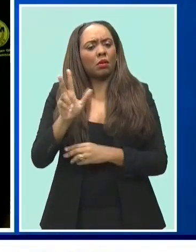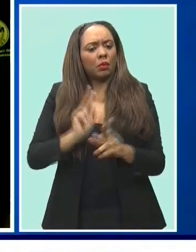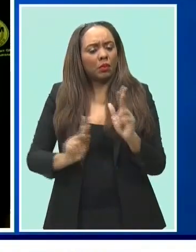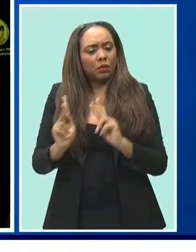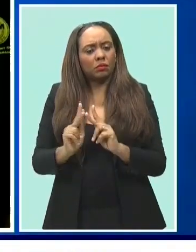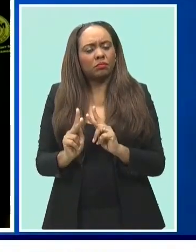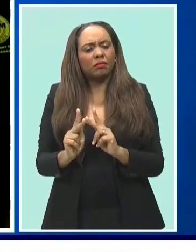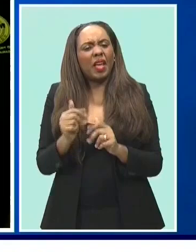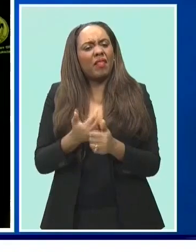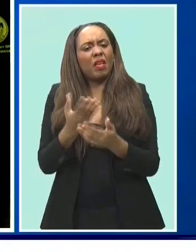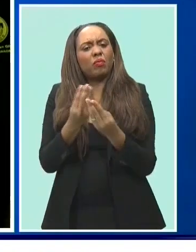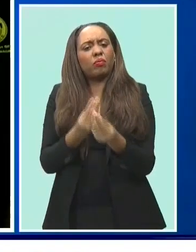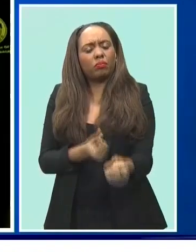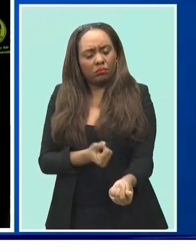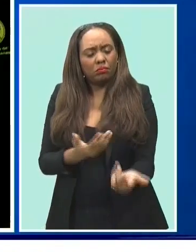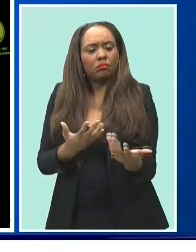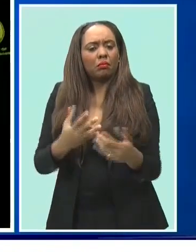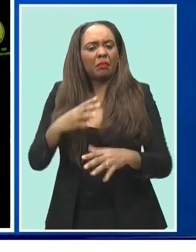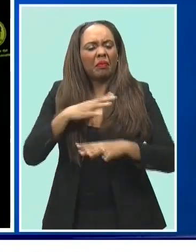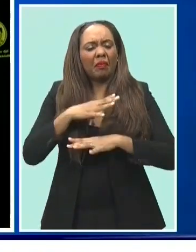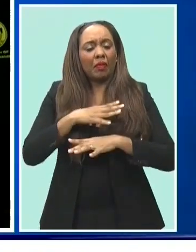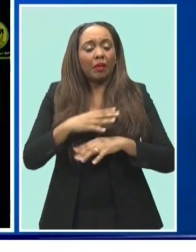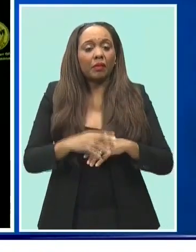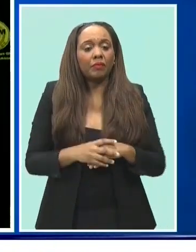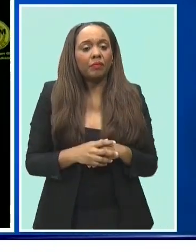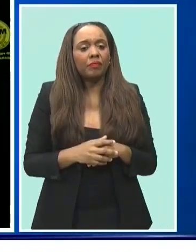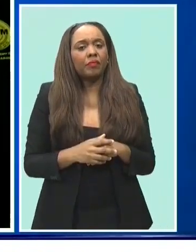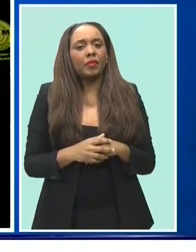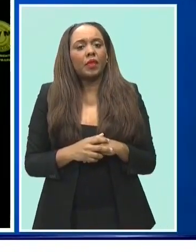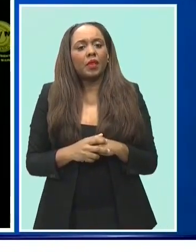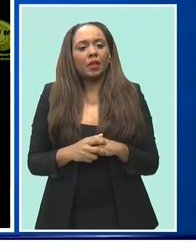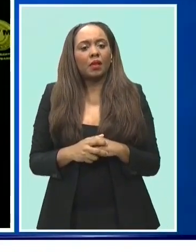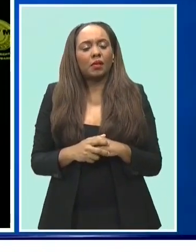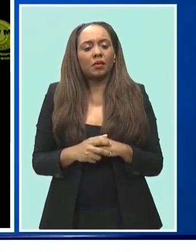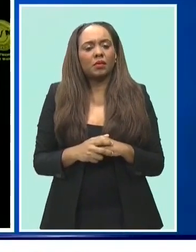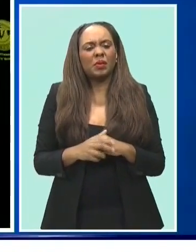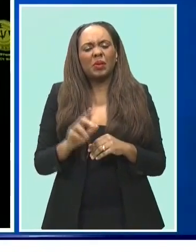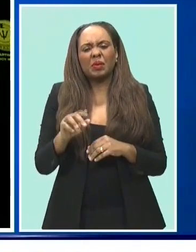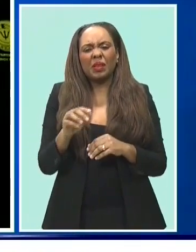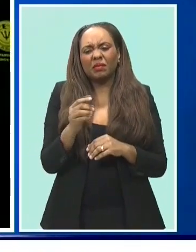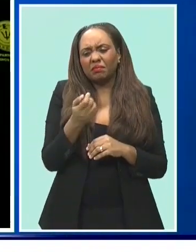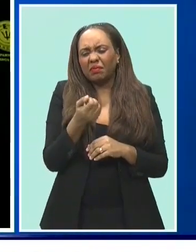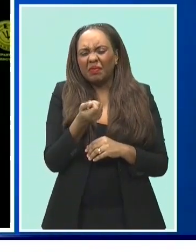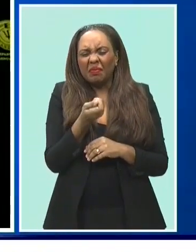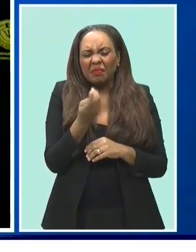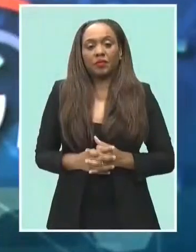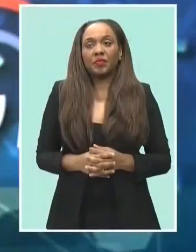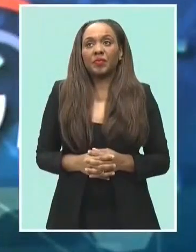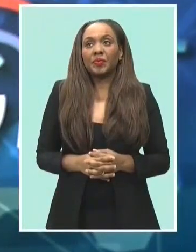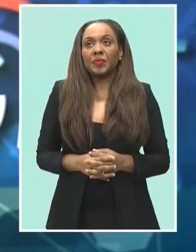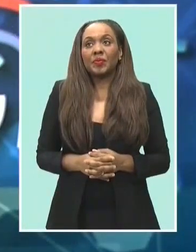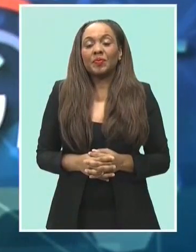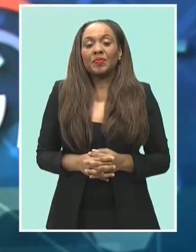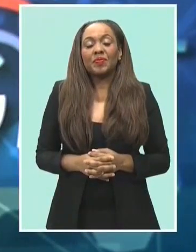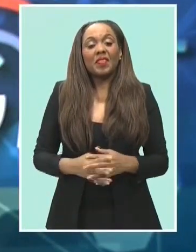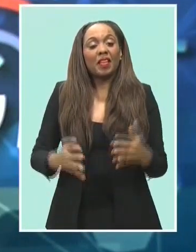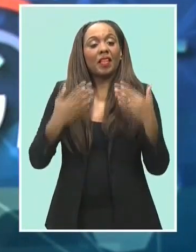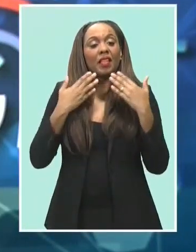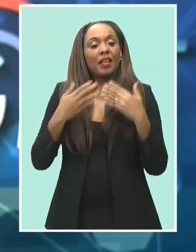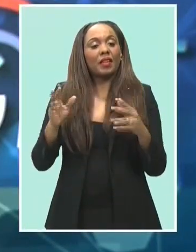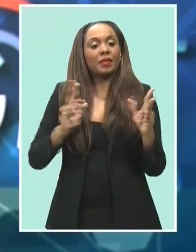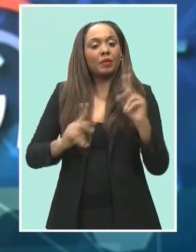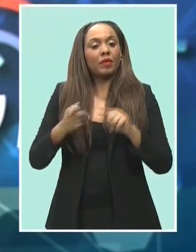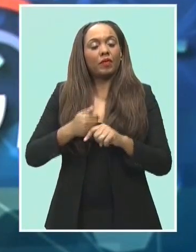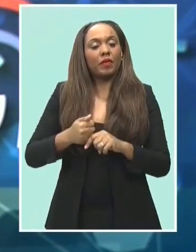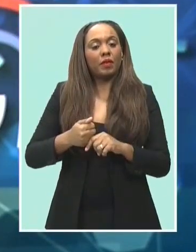Things went smoothly. One or two very minor issues, but quickly resolved. Well, thanks to